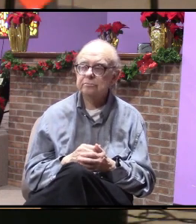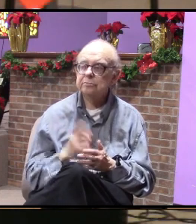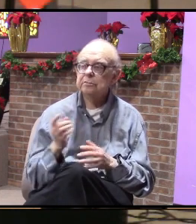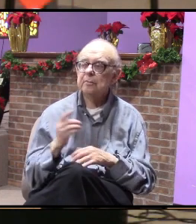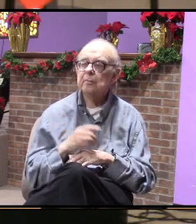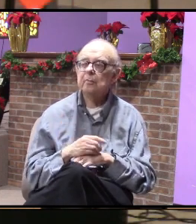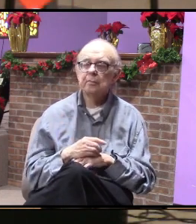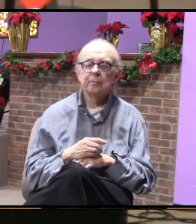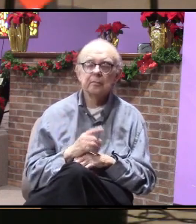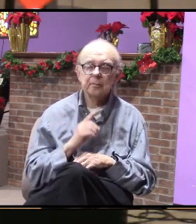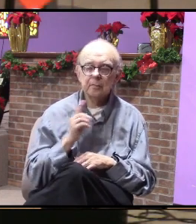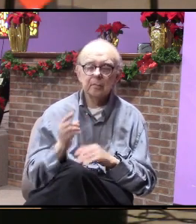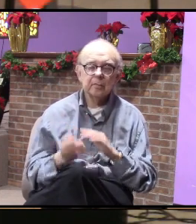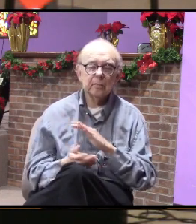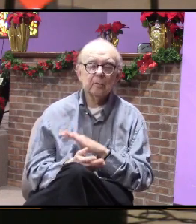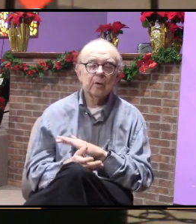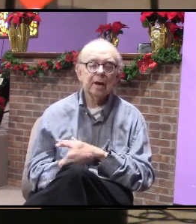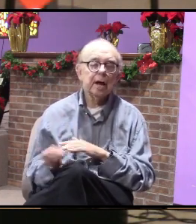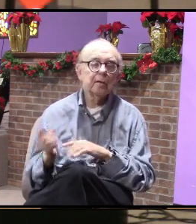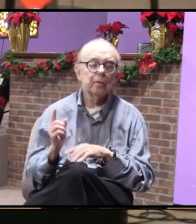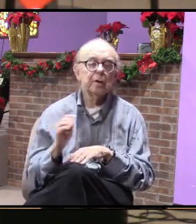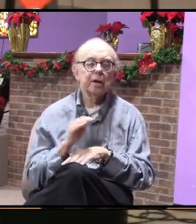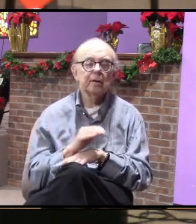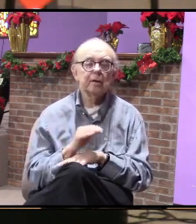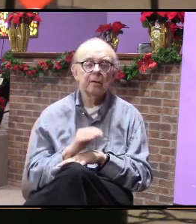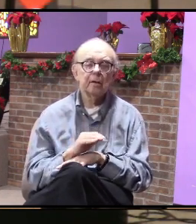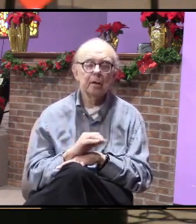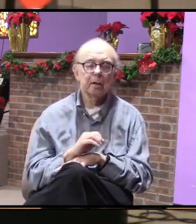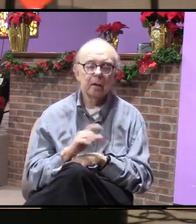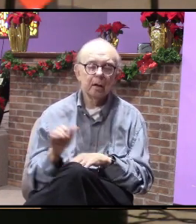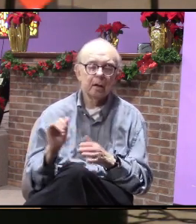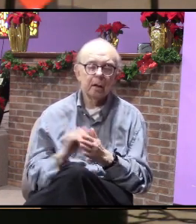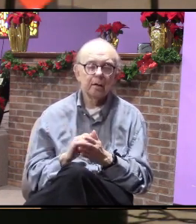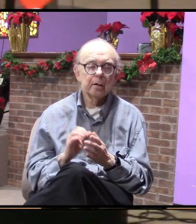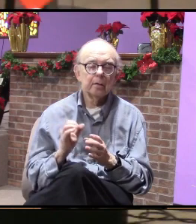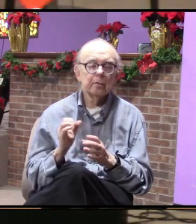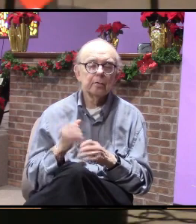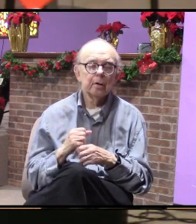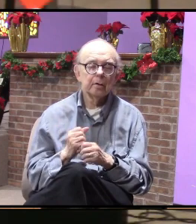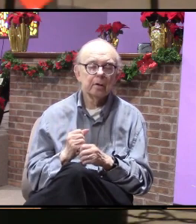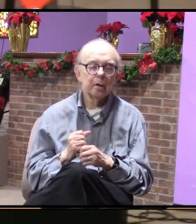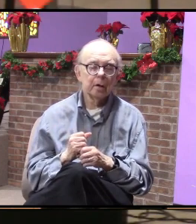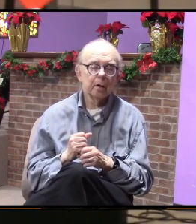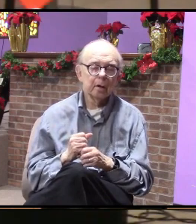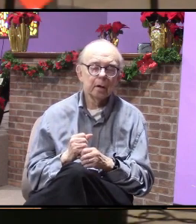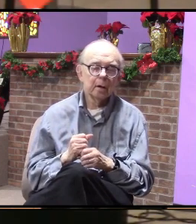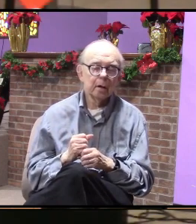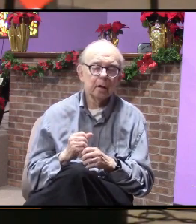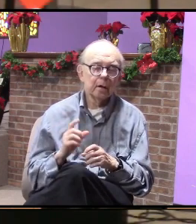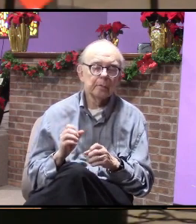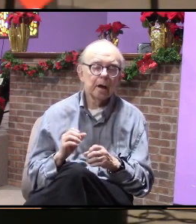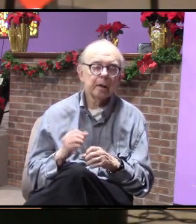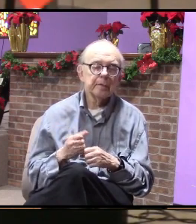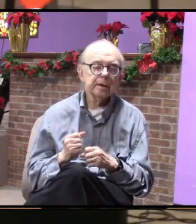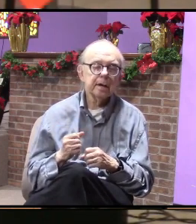One day is a morning and an evening. And all of that was created just by making a